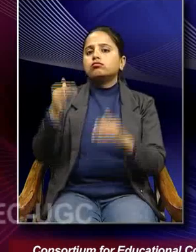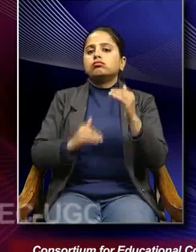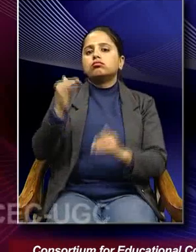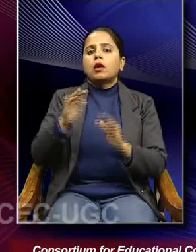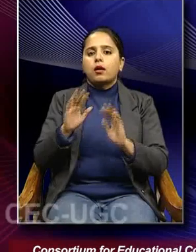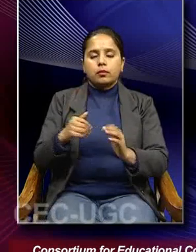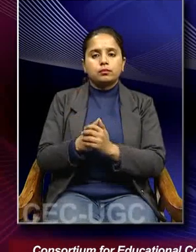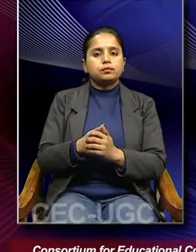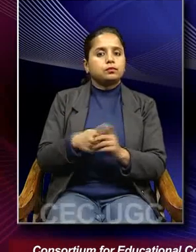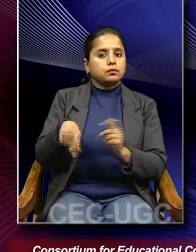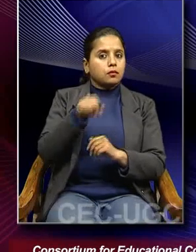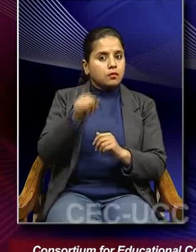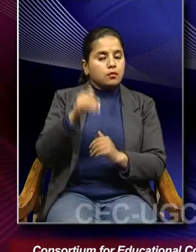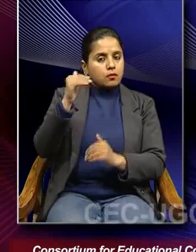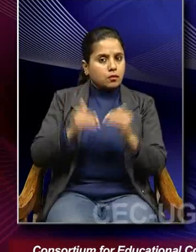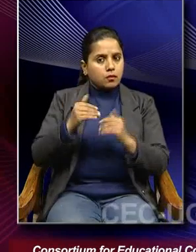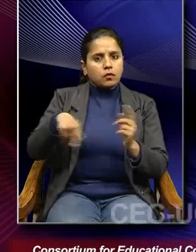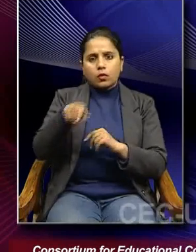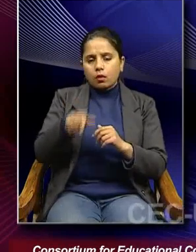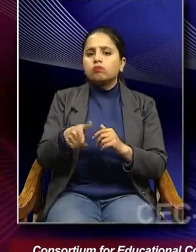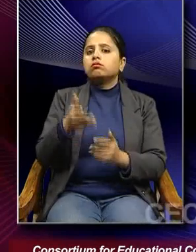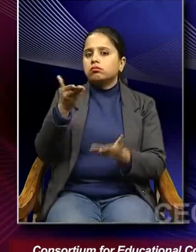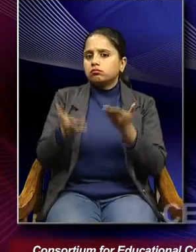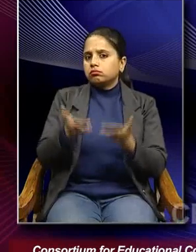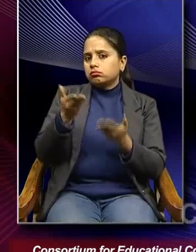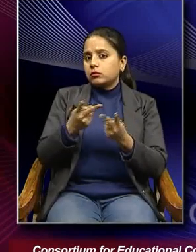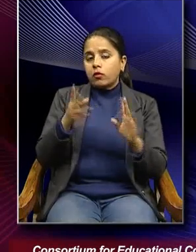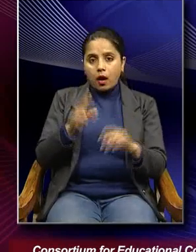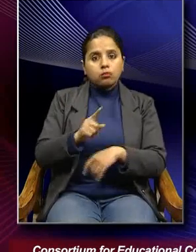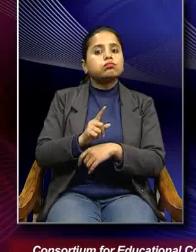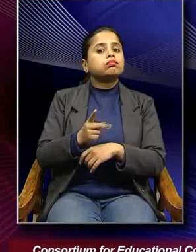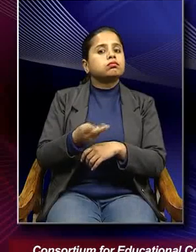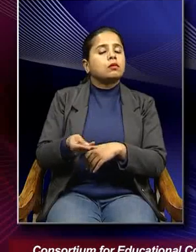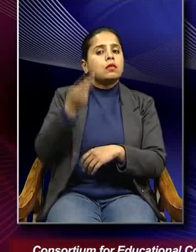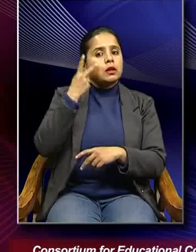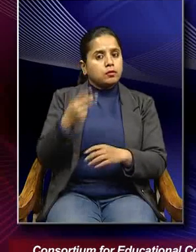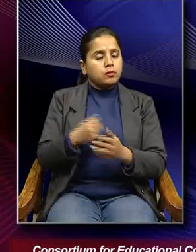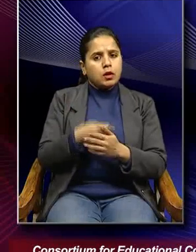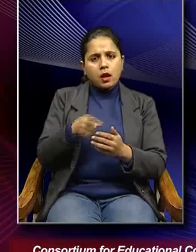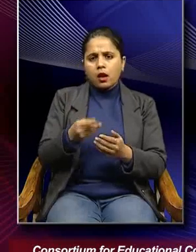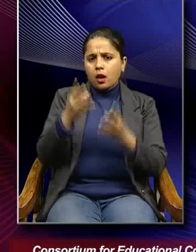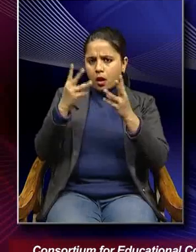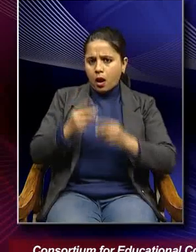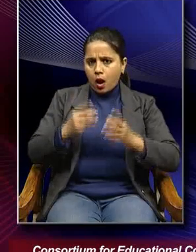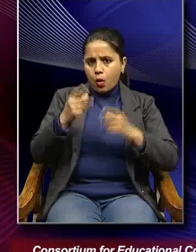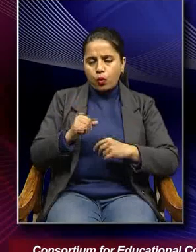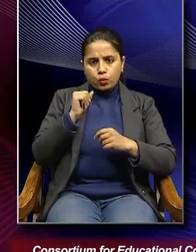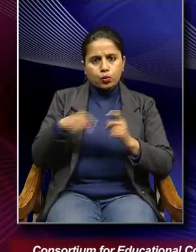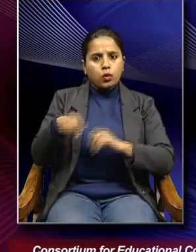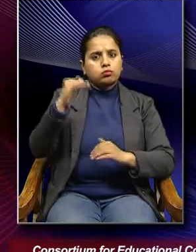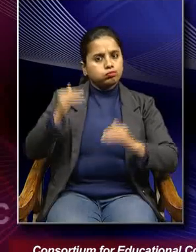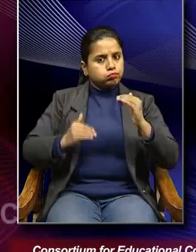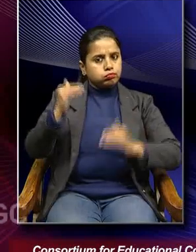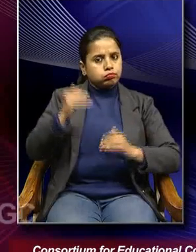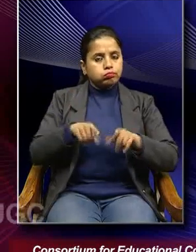And then this inequality is weighed also. So this measure of inequality, which is the gap